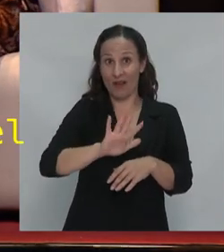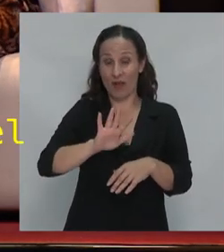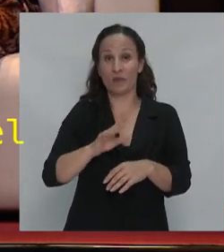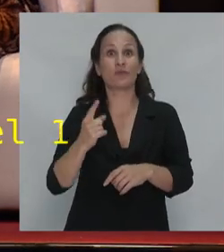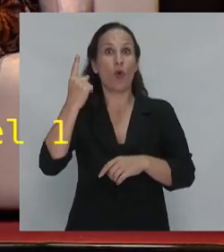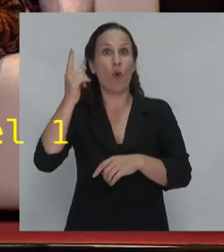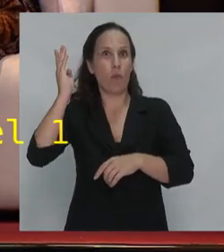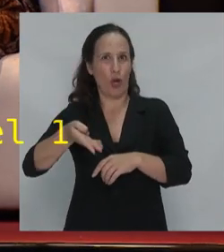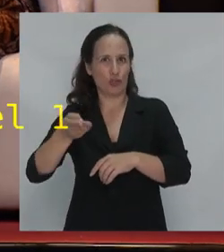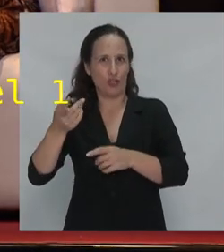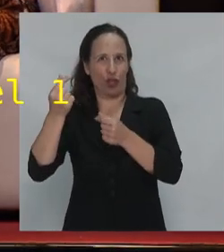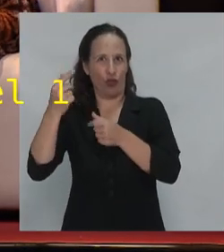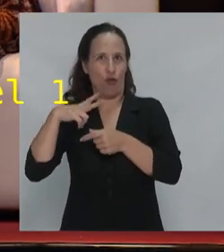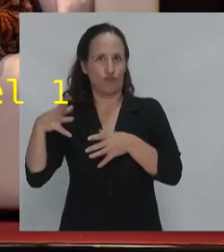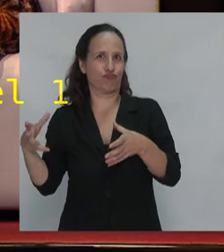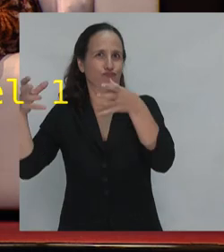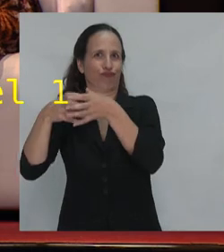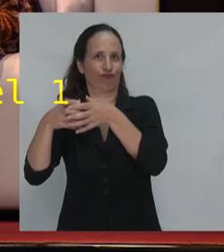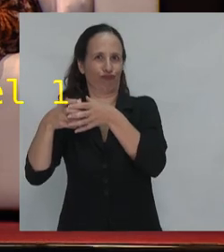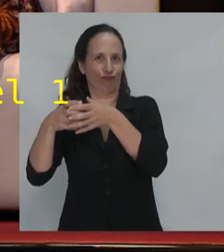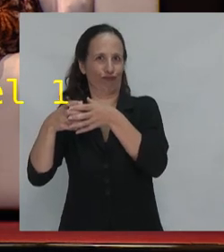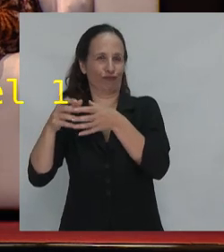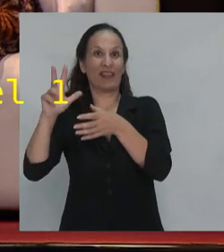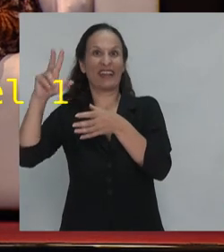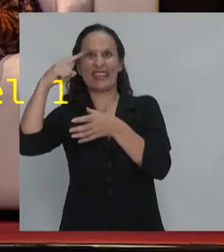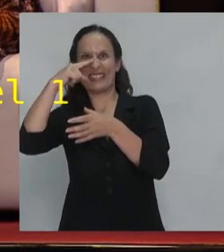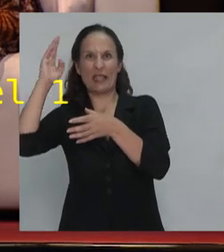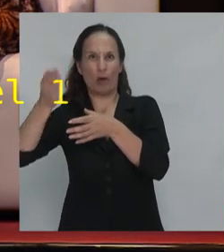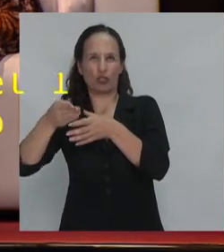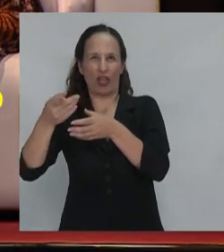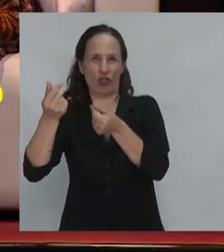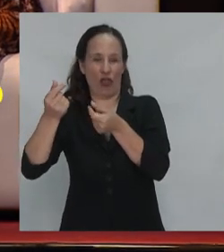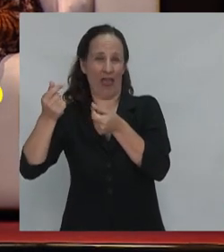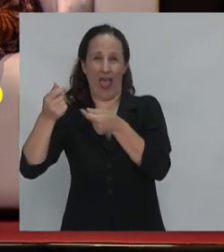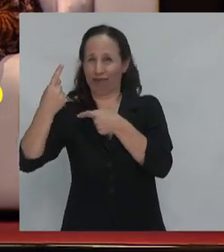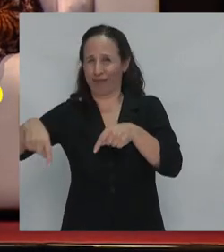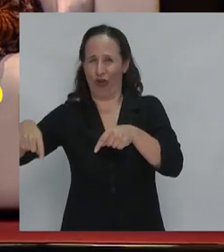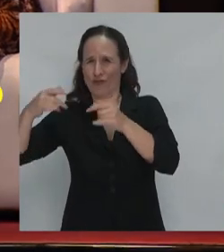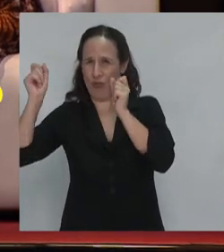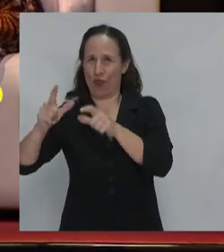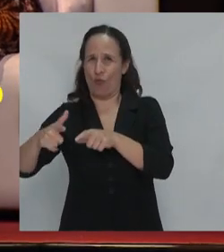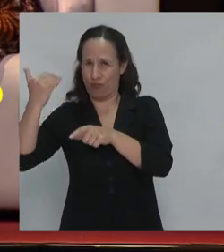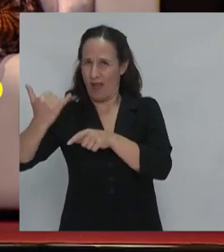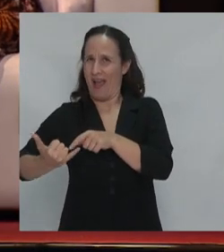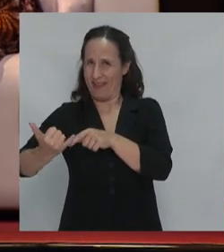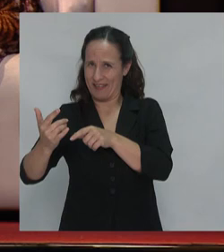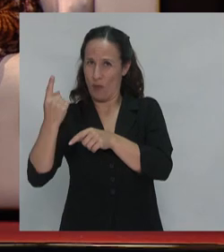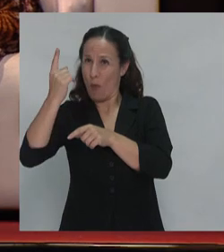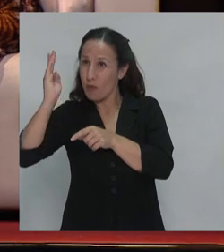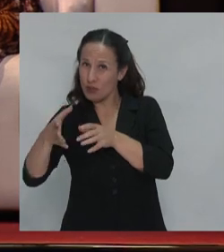37% of all the wealth of this region, the top 1%. And in